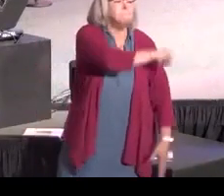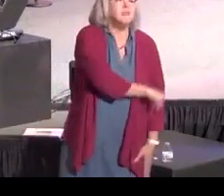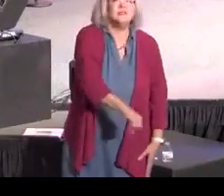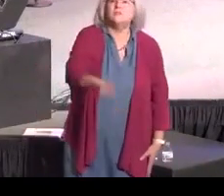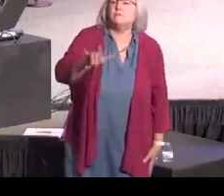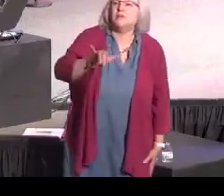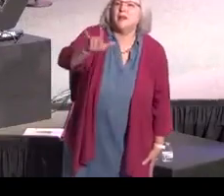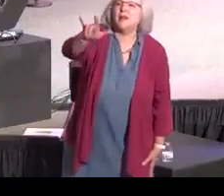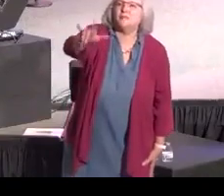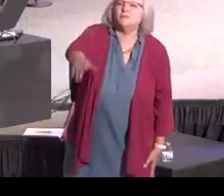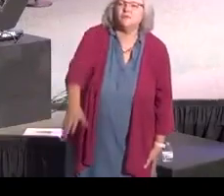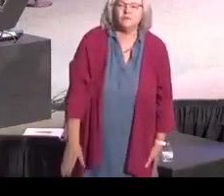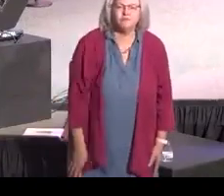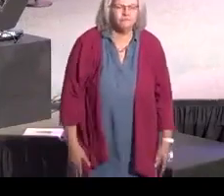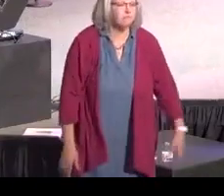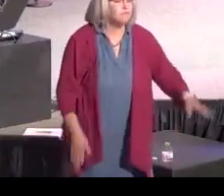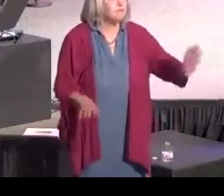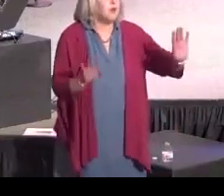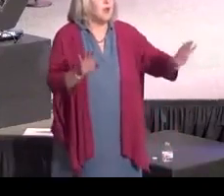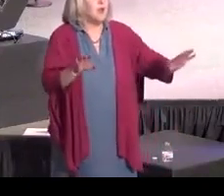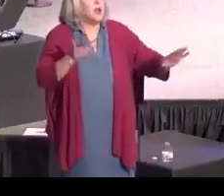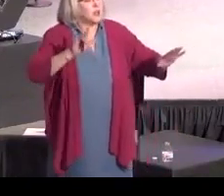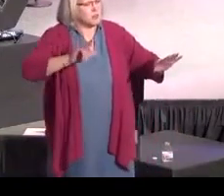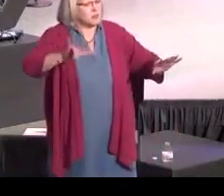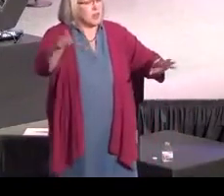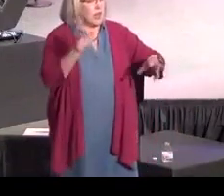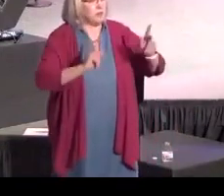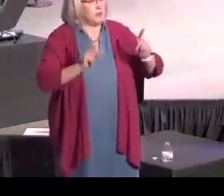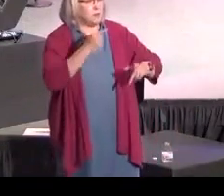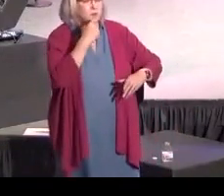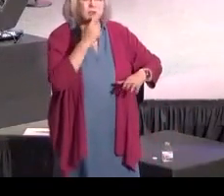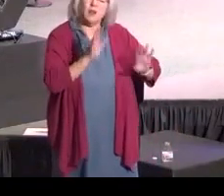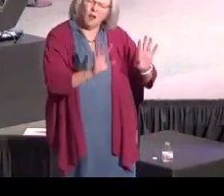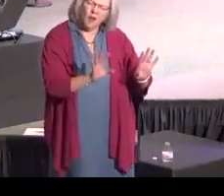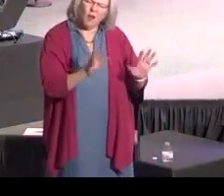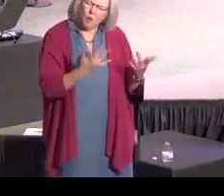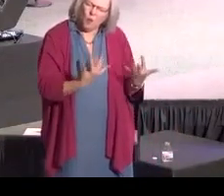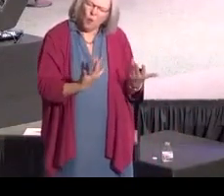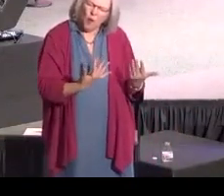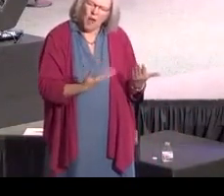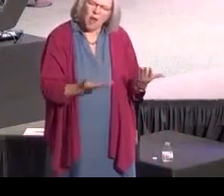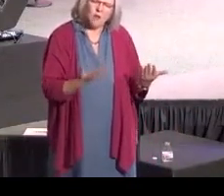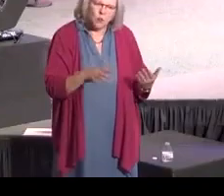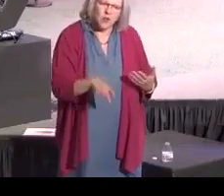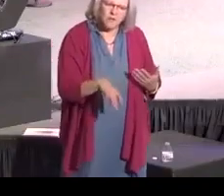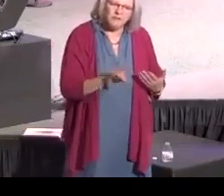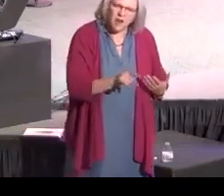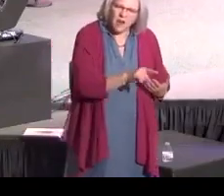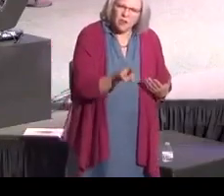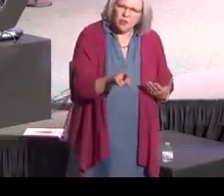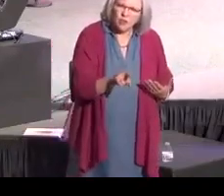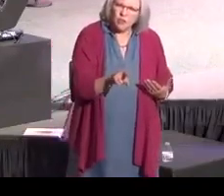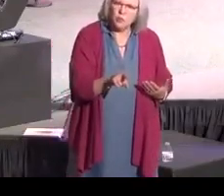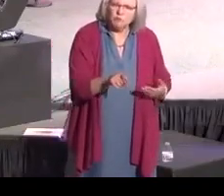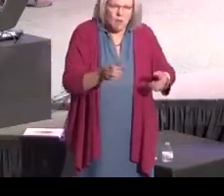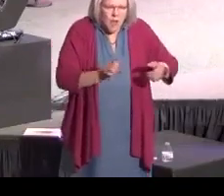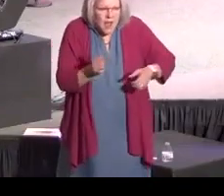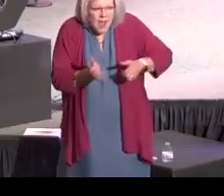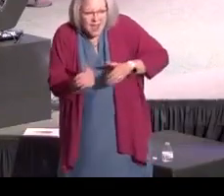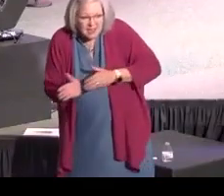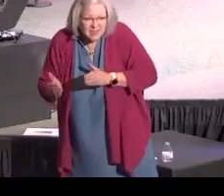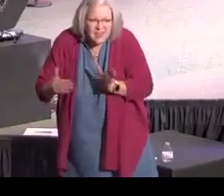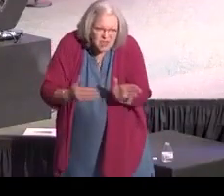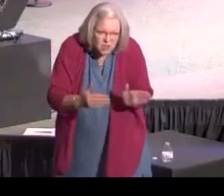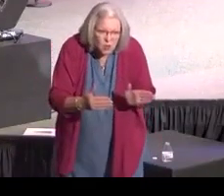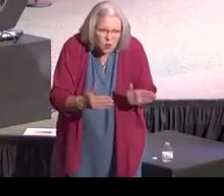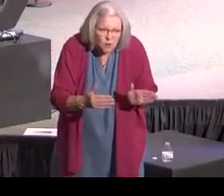Airport, but you're barely going to make it. And when you get there, you're going to have to run through the airport to make it. When we got there, they left